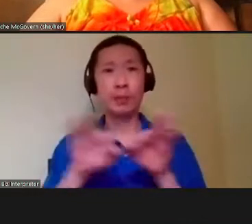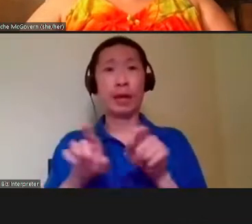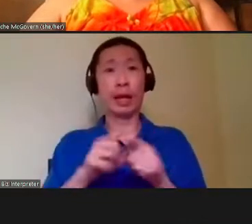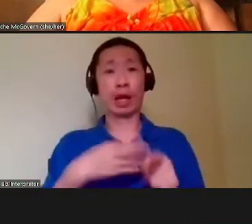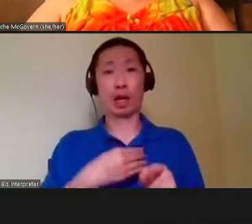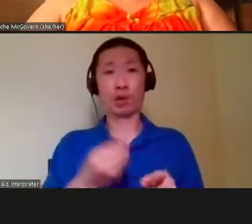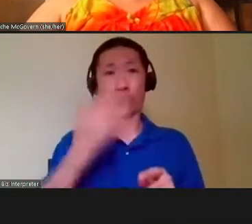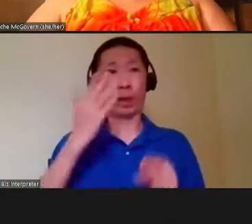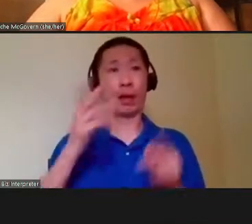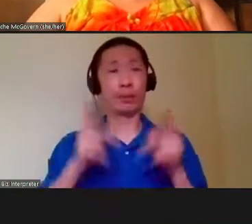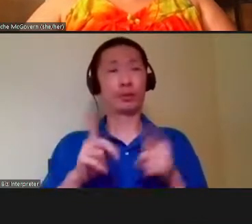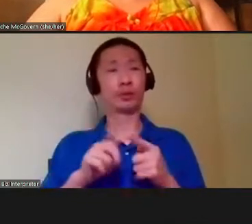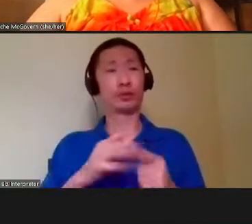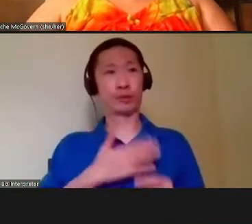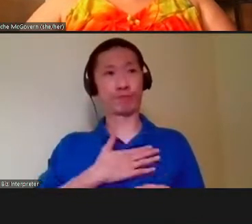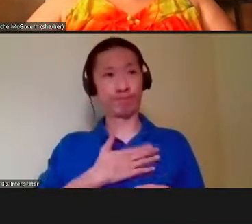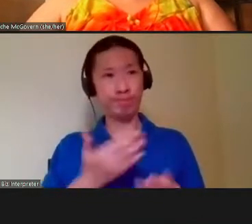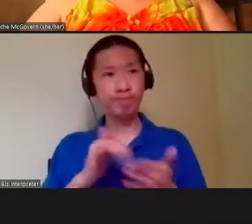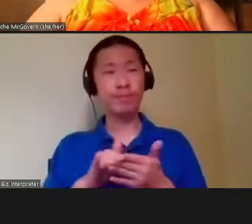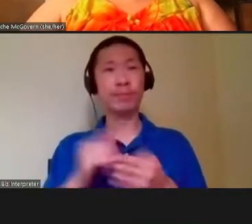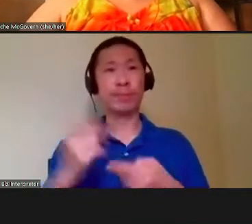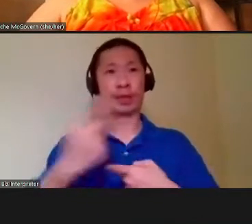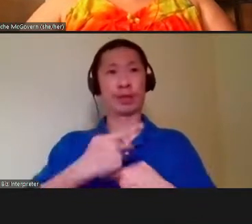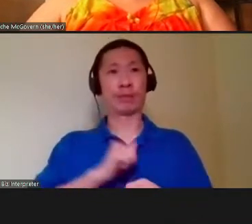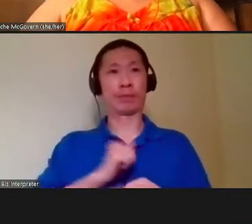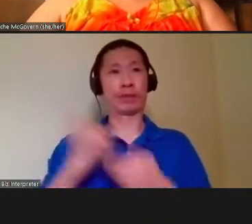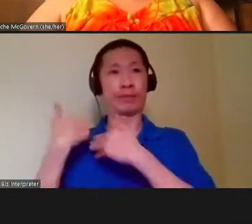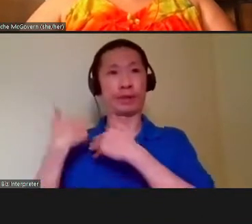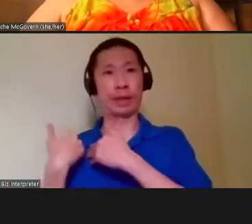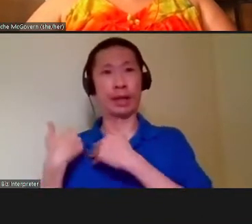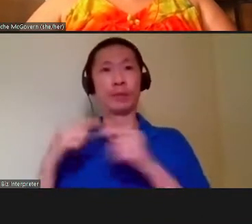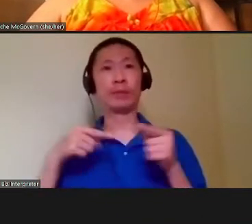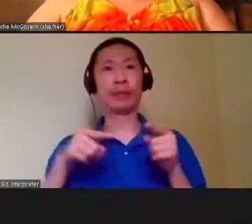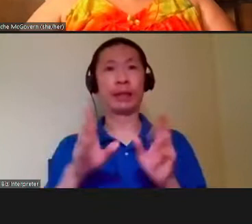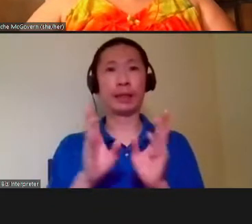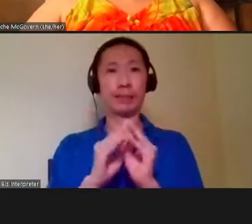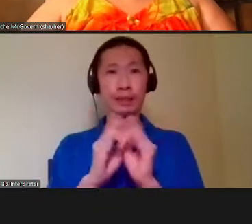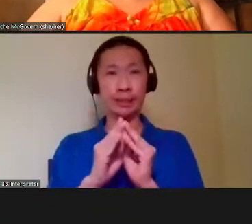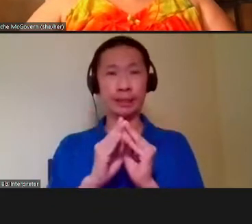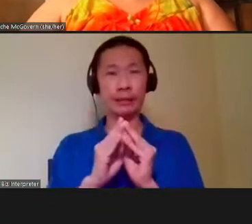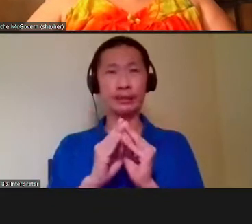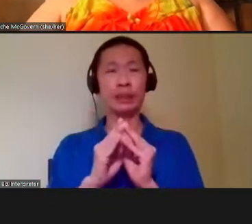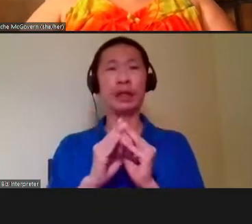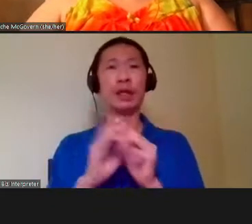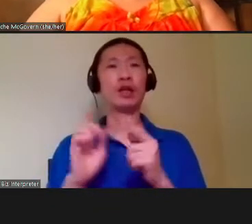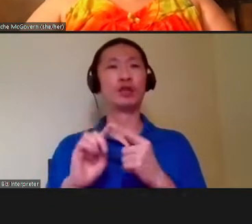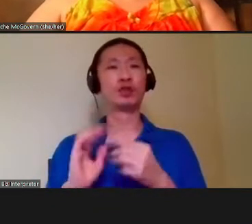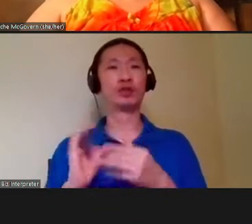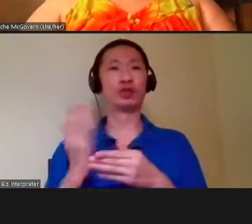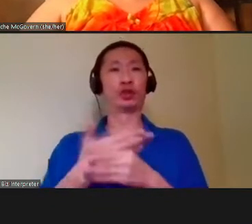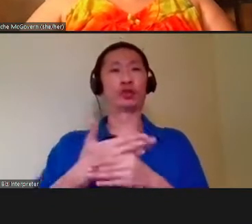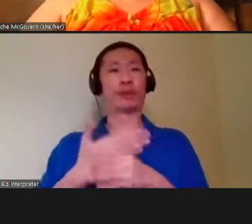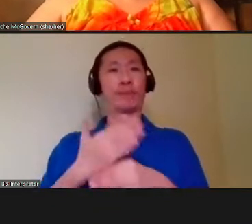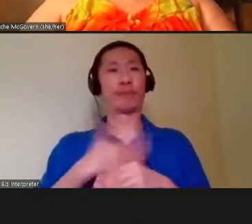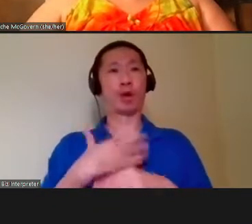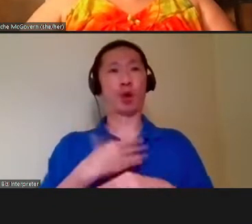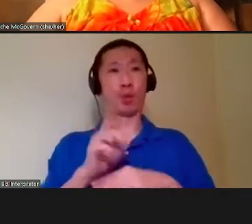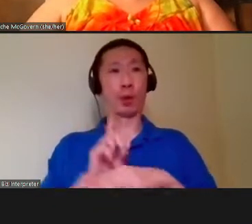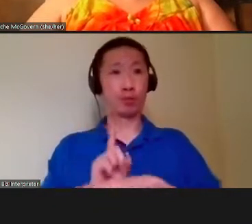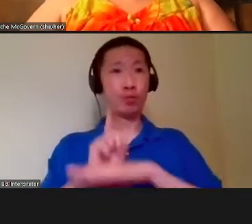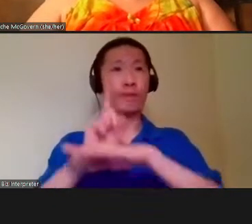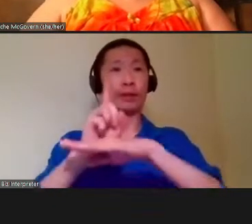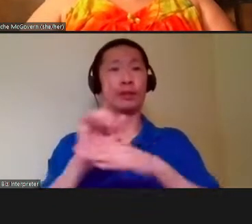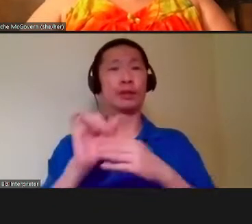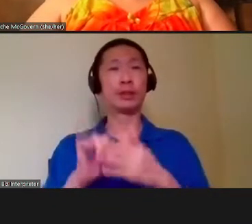to name that and hold myself accountable in meetings to disrupt my white privilege, because that is one